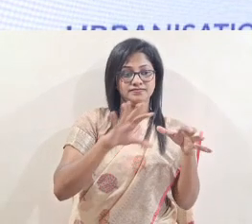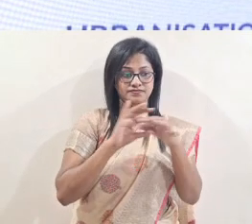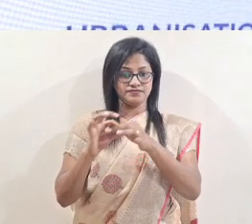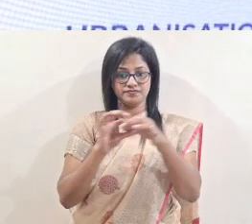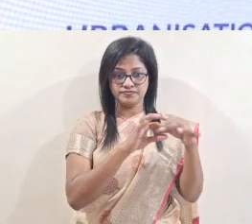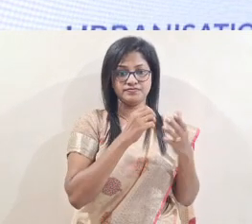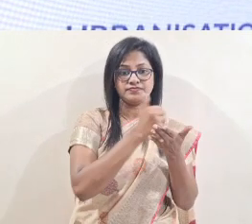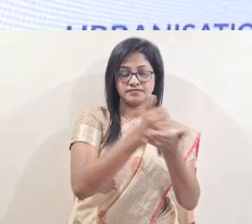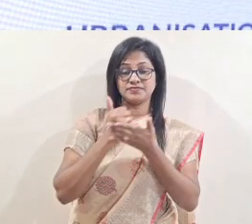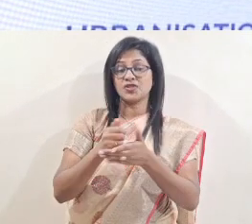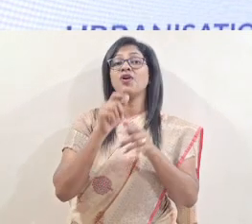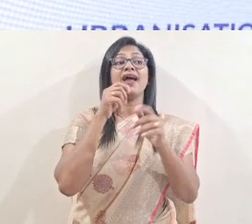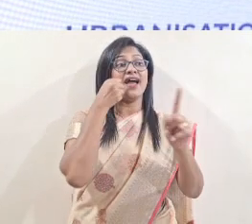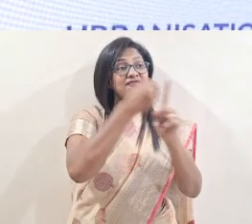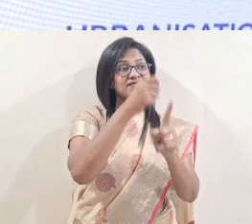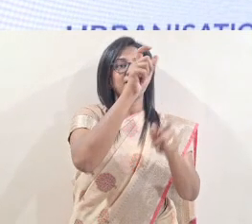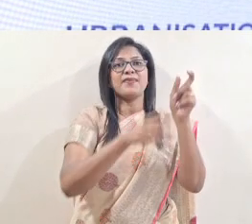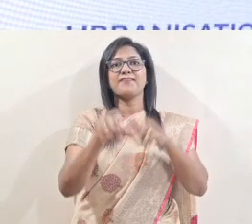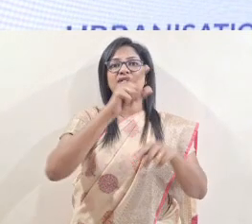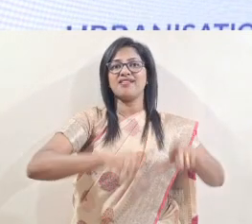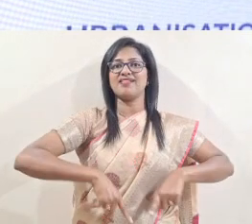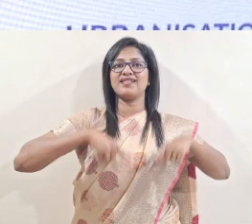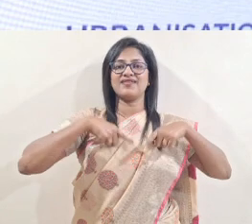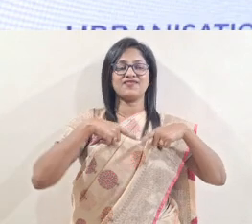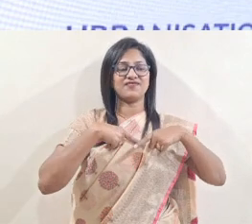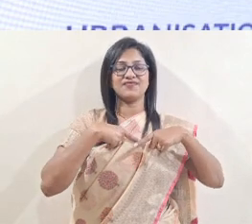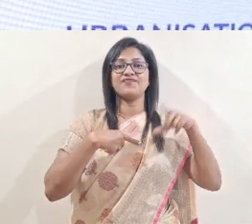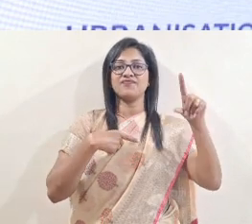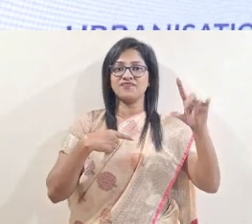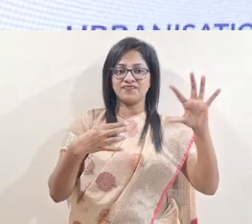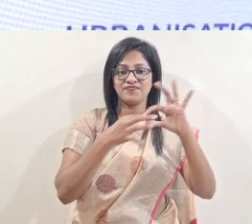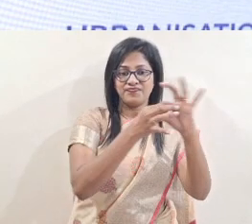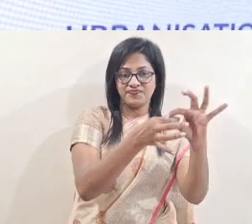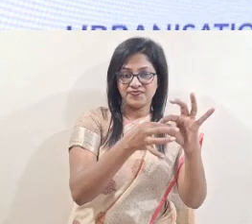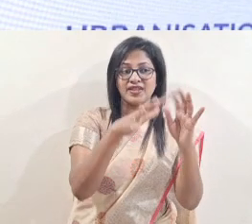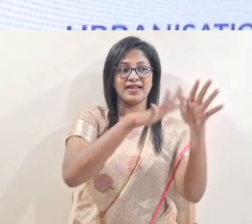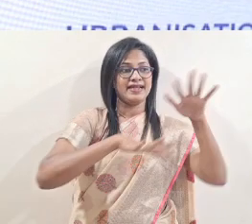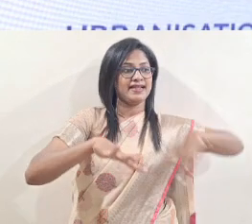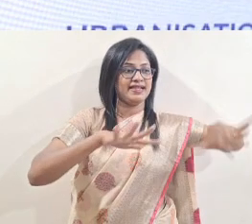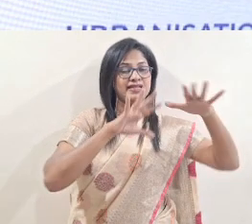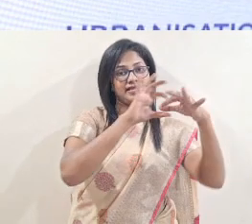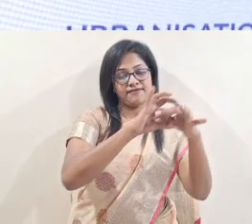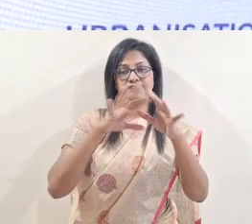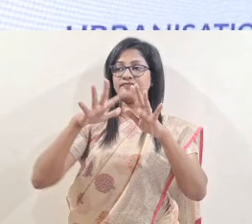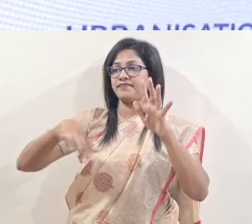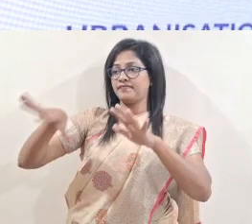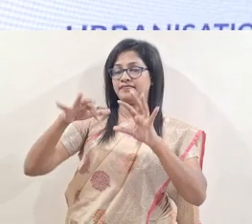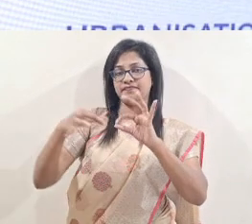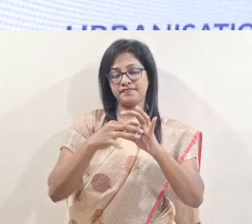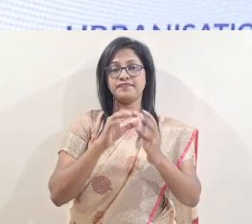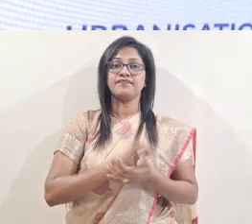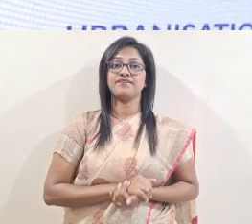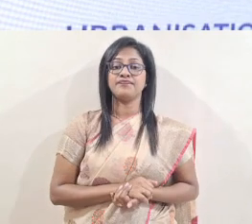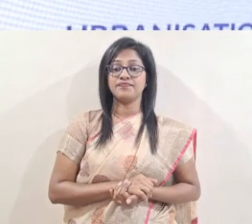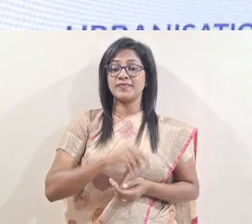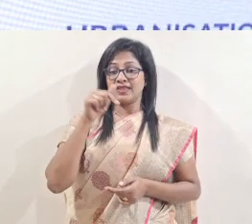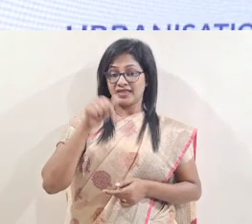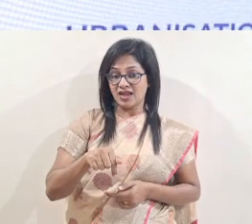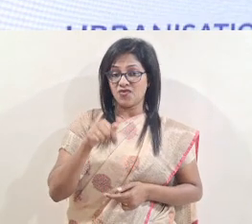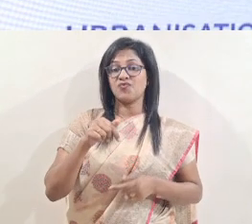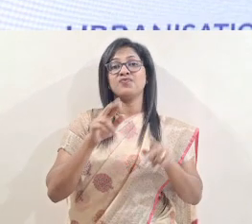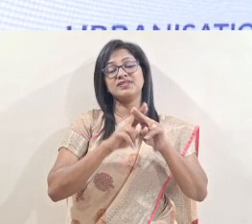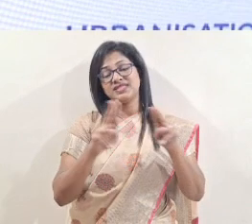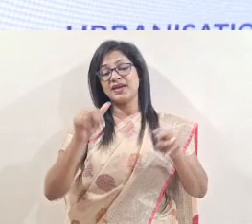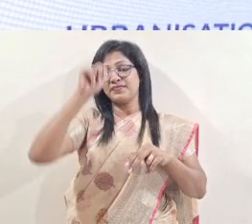of the people associated along people living along the corridor. And now, as the nation and the region